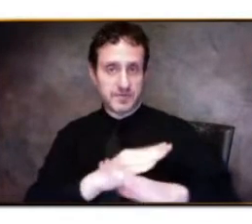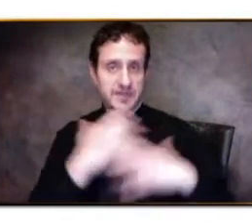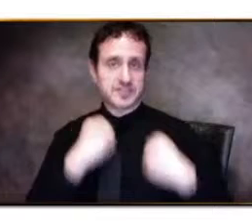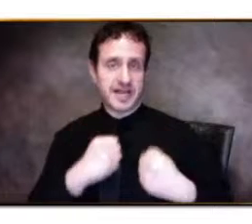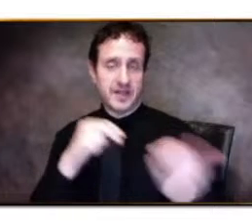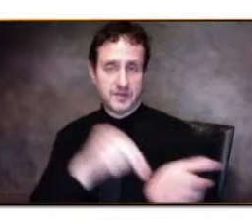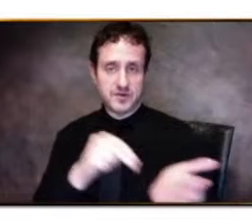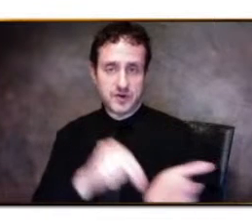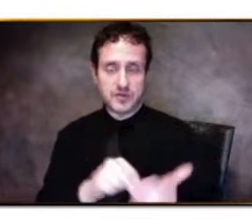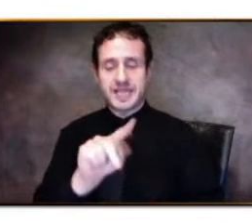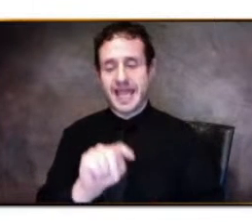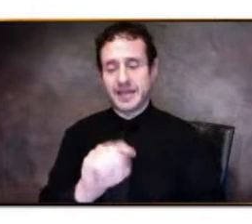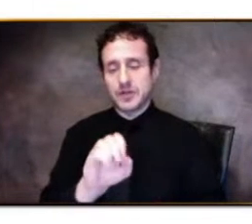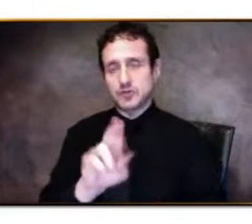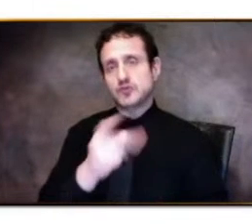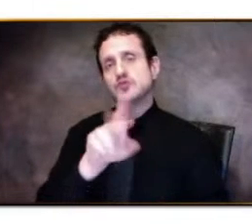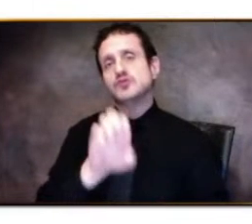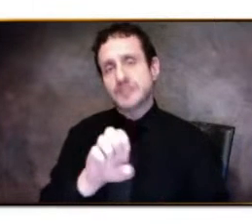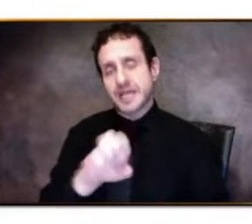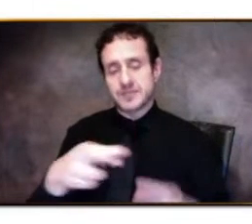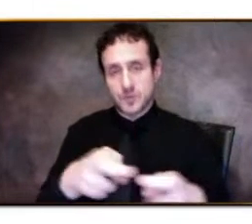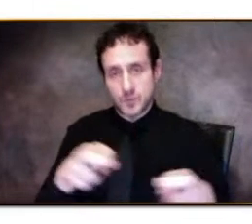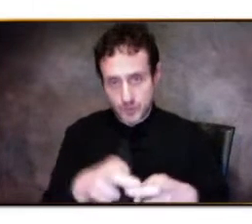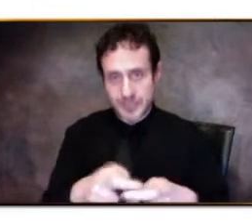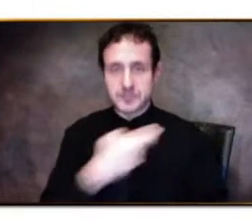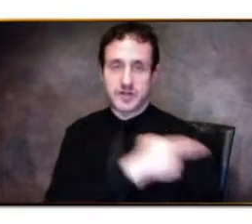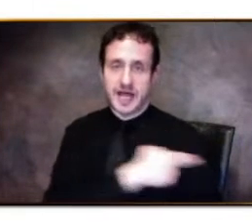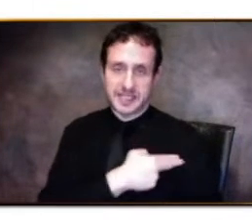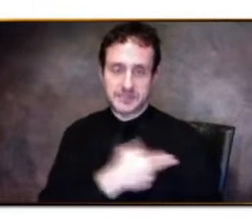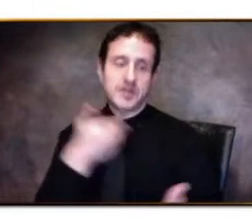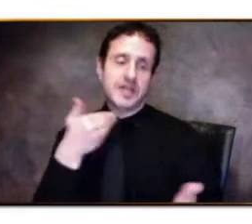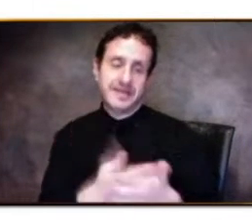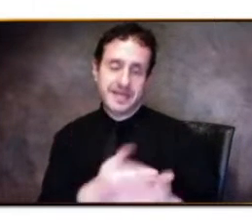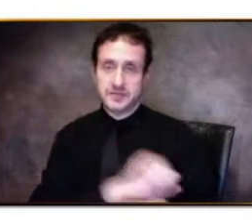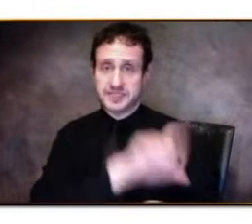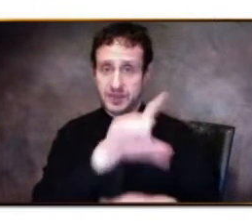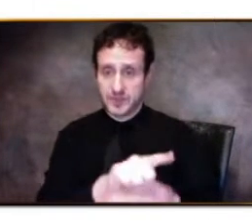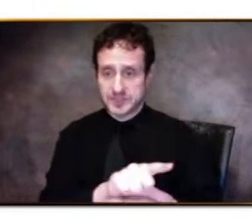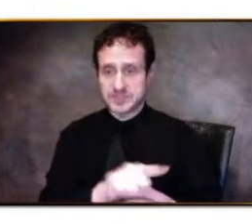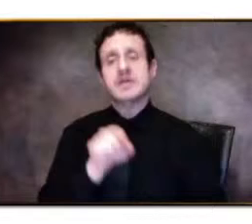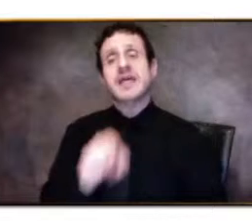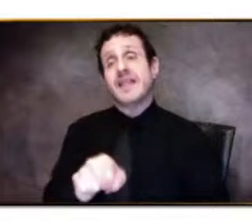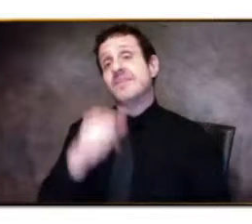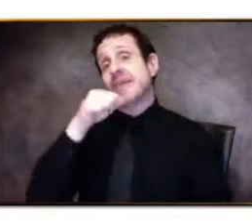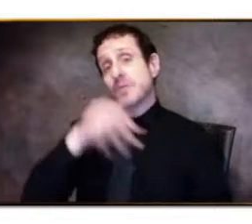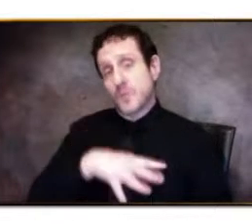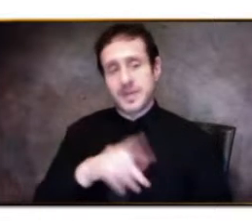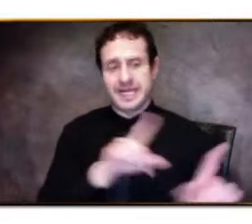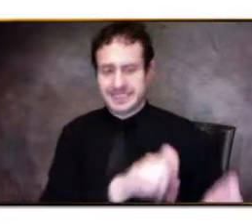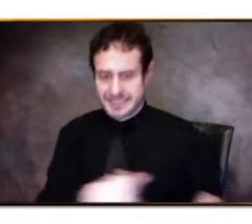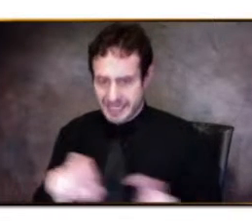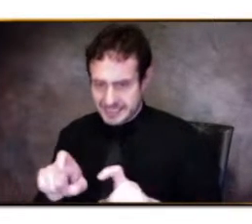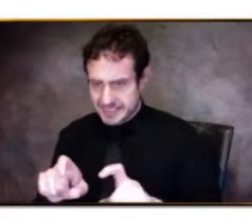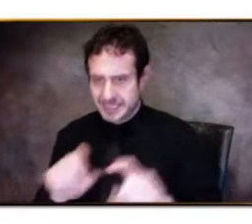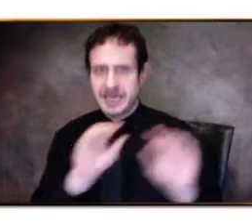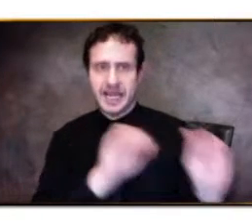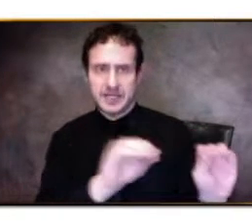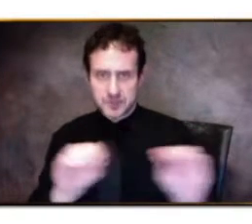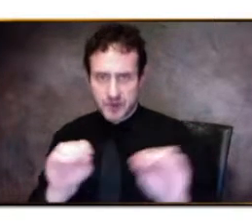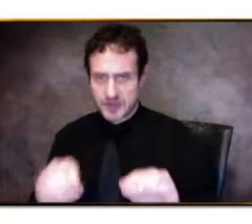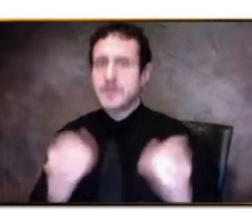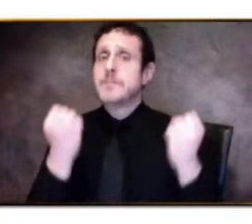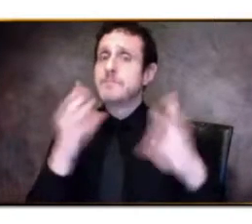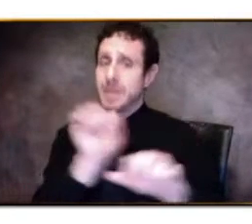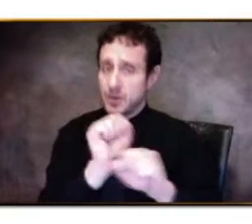Touchette Regional Hospital in Metro East. She has tested and educated countless employees and patients for